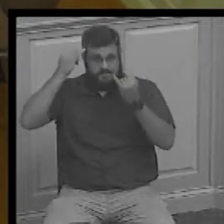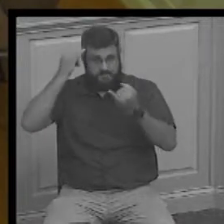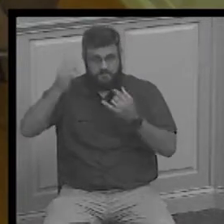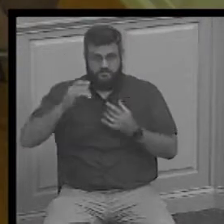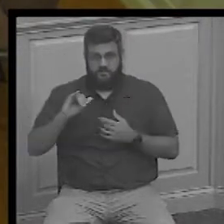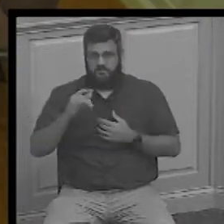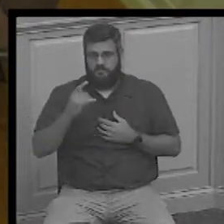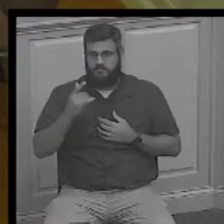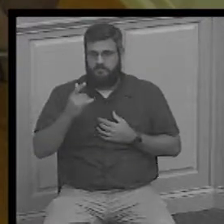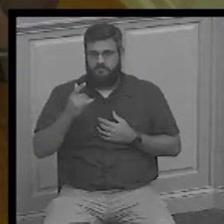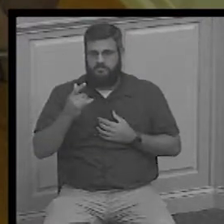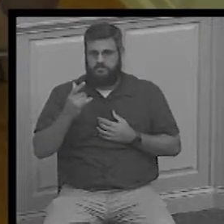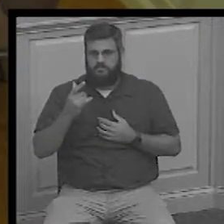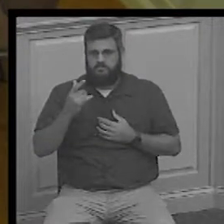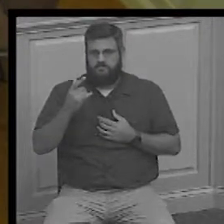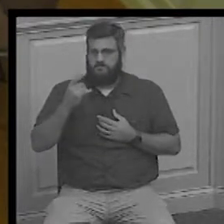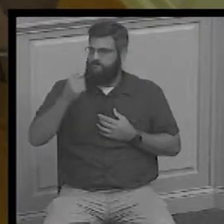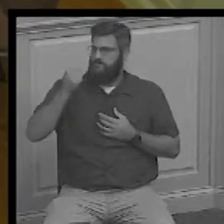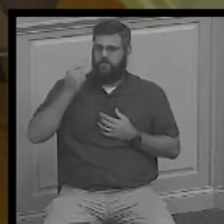a metal awning,